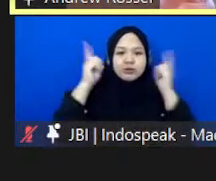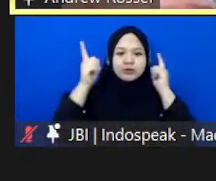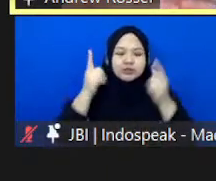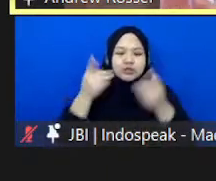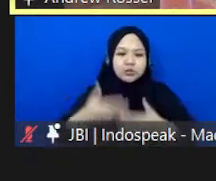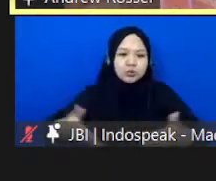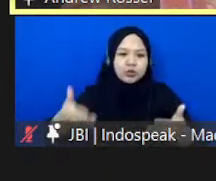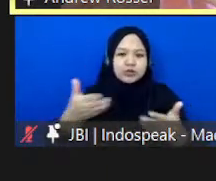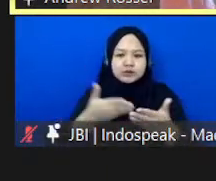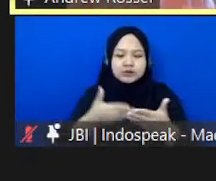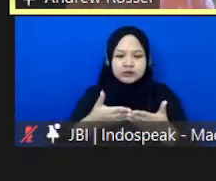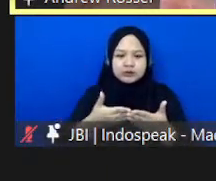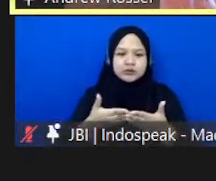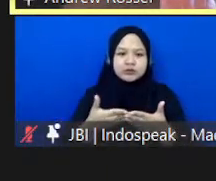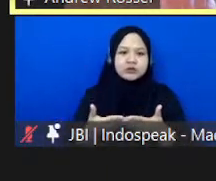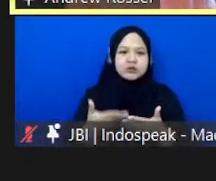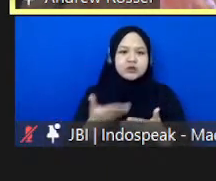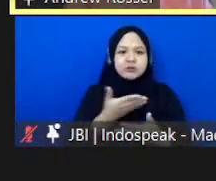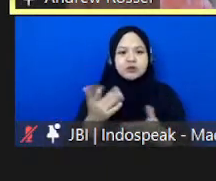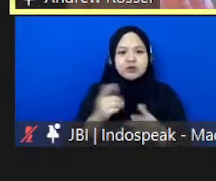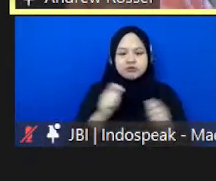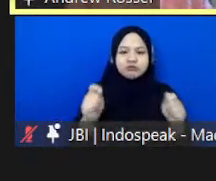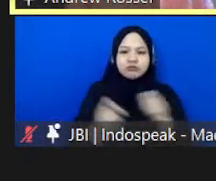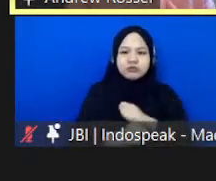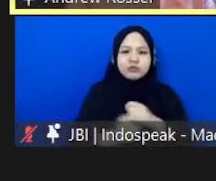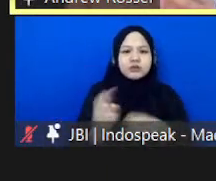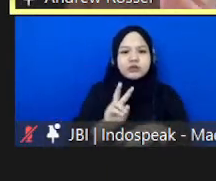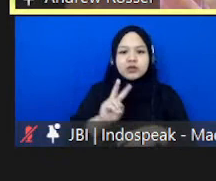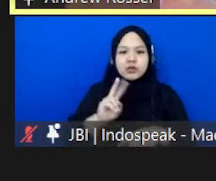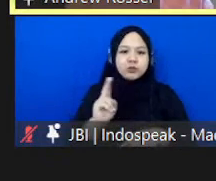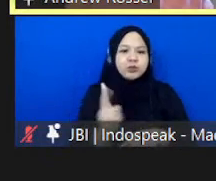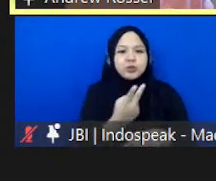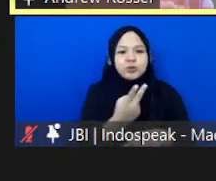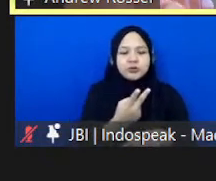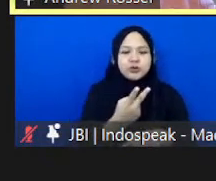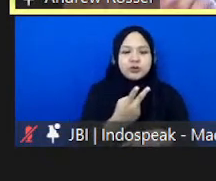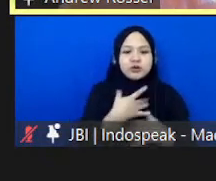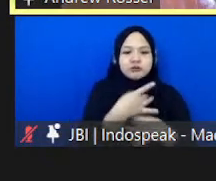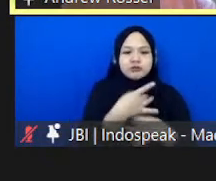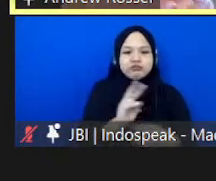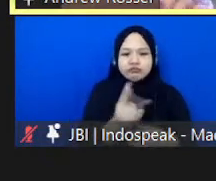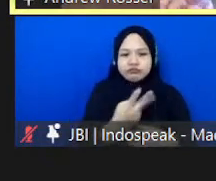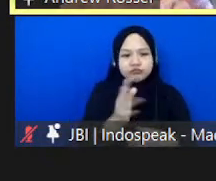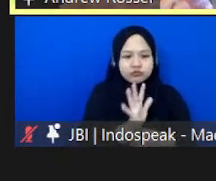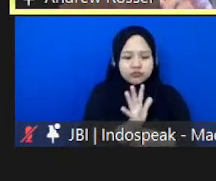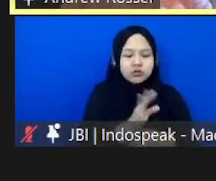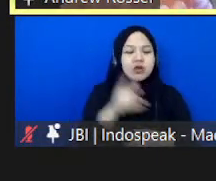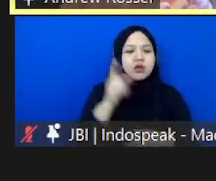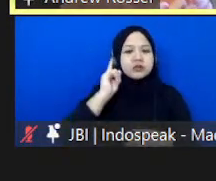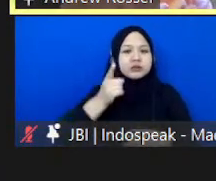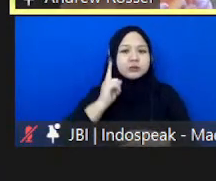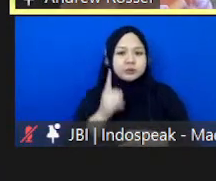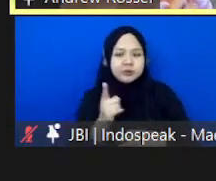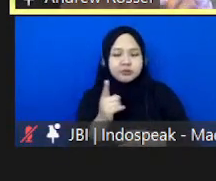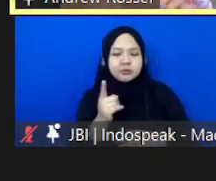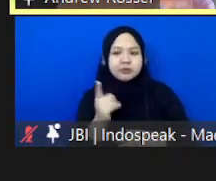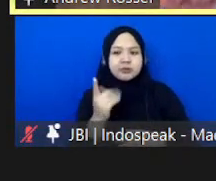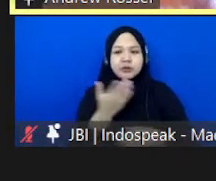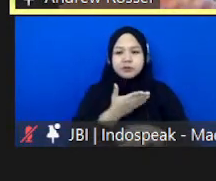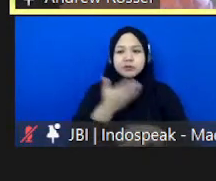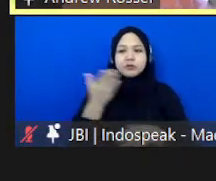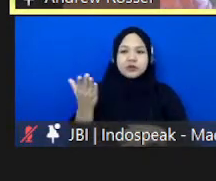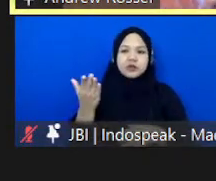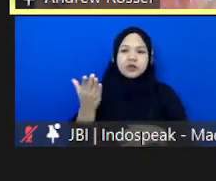where the reform did not disrupt predatory interests, mainly because the